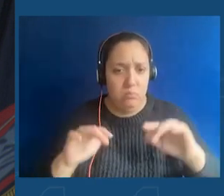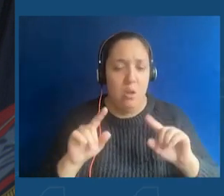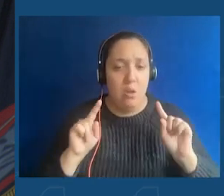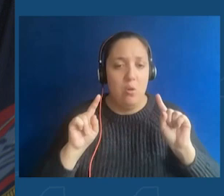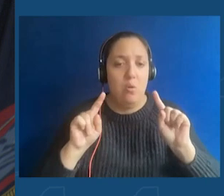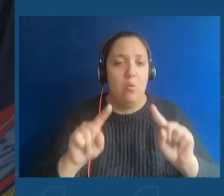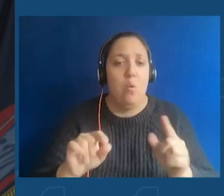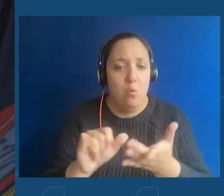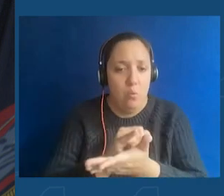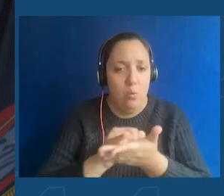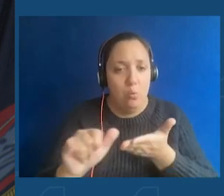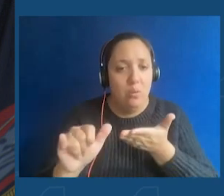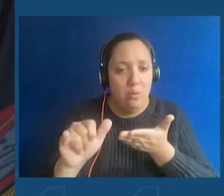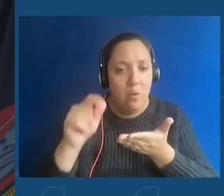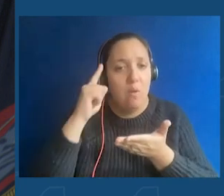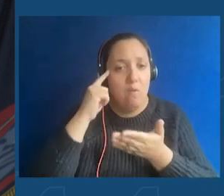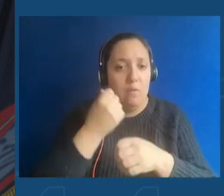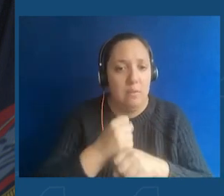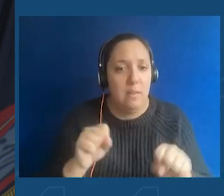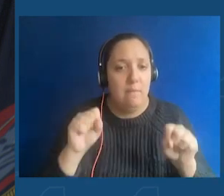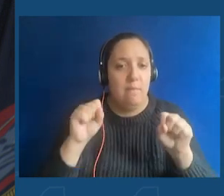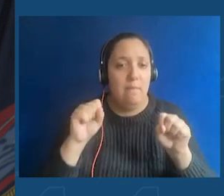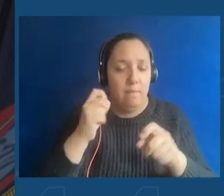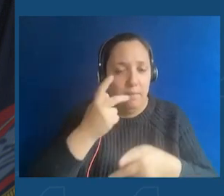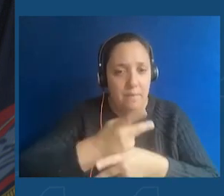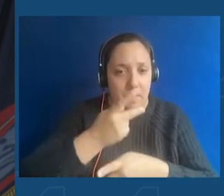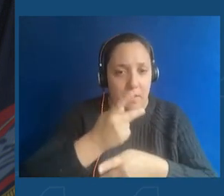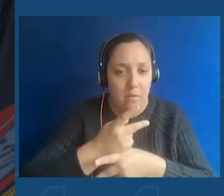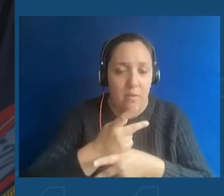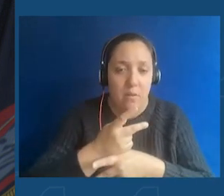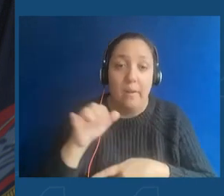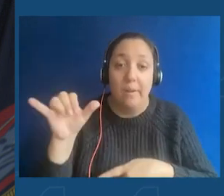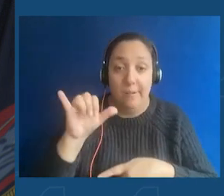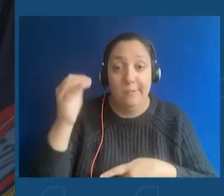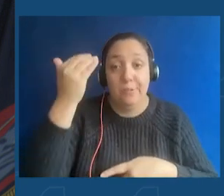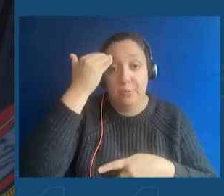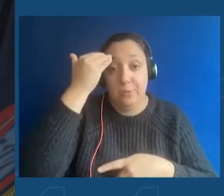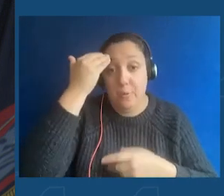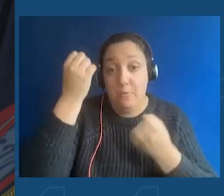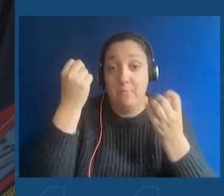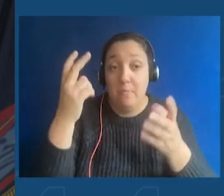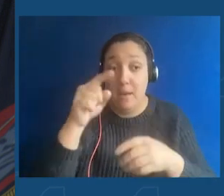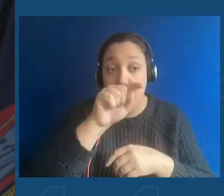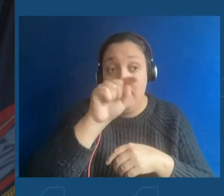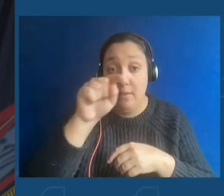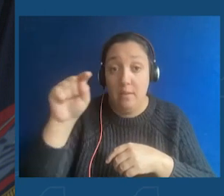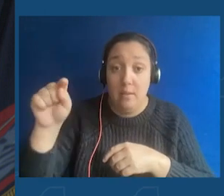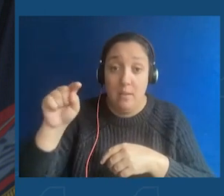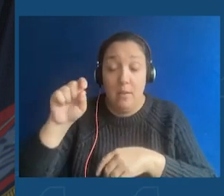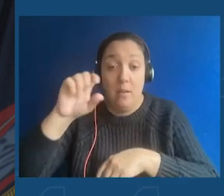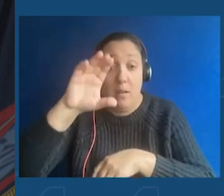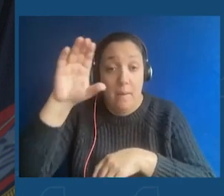insurance companies in the state of New York now have to cover abortion services. They would stockpile